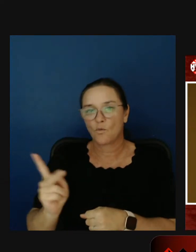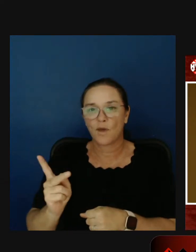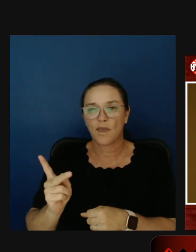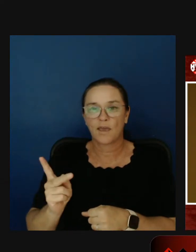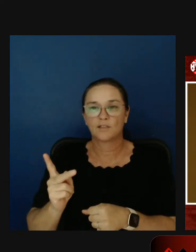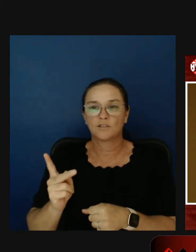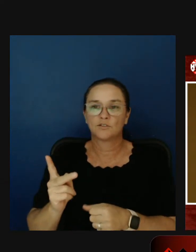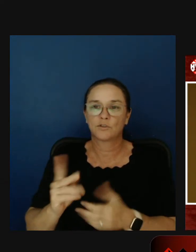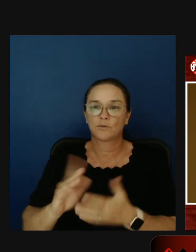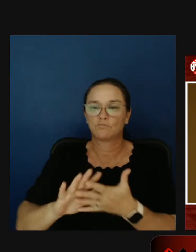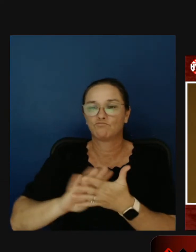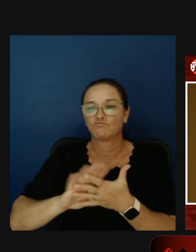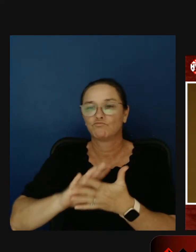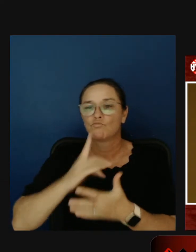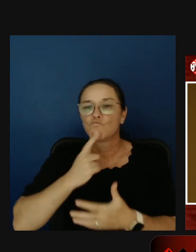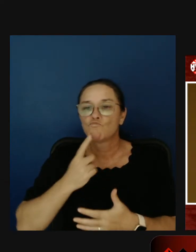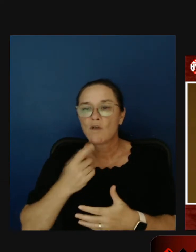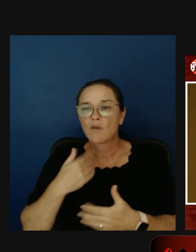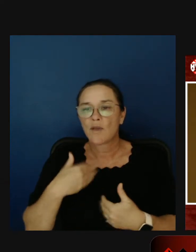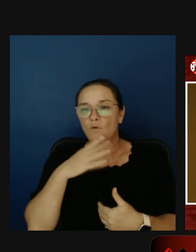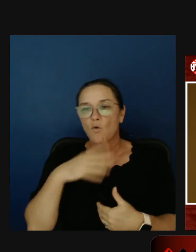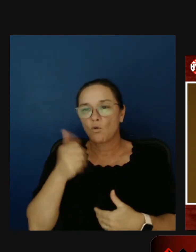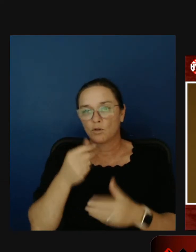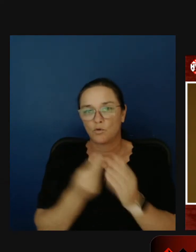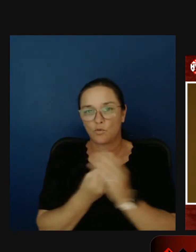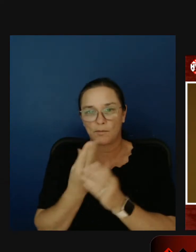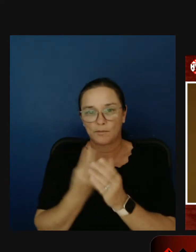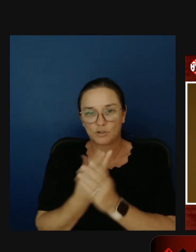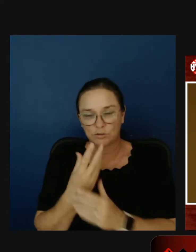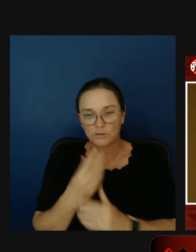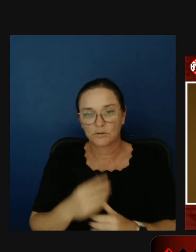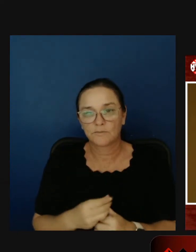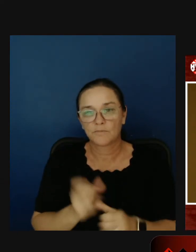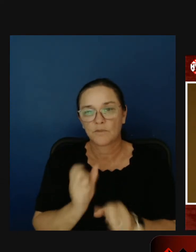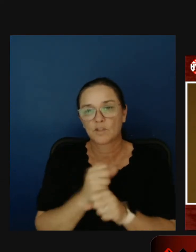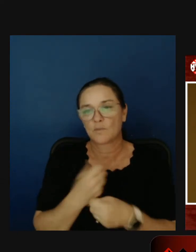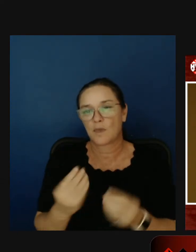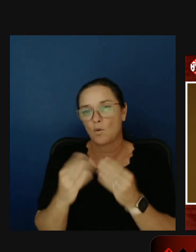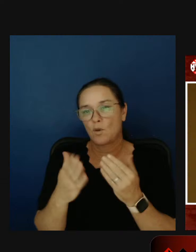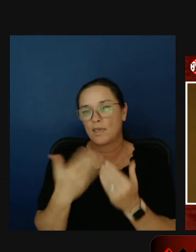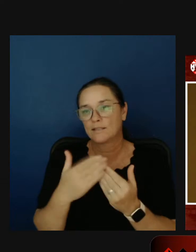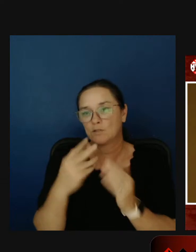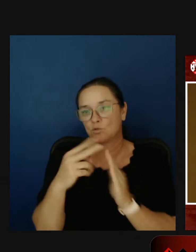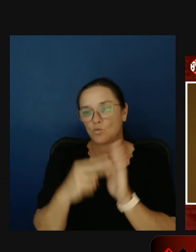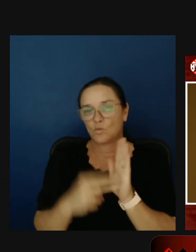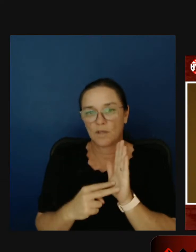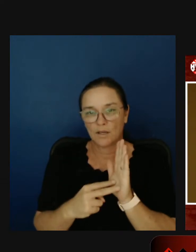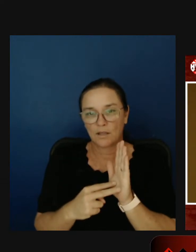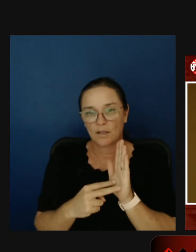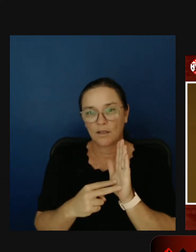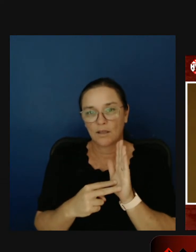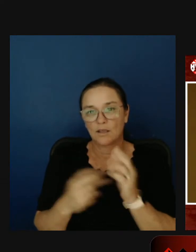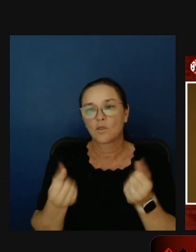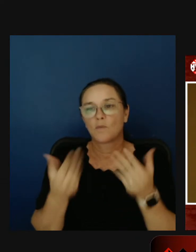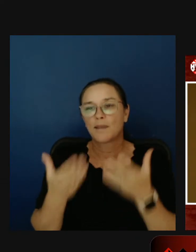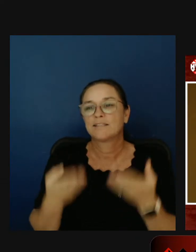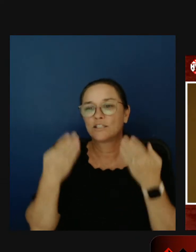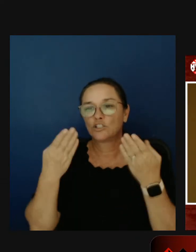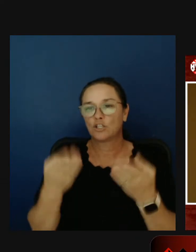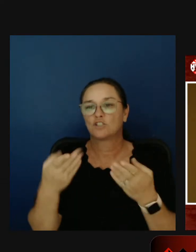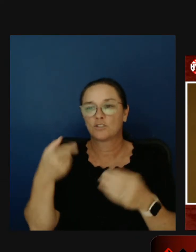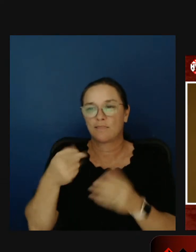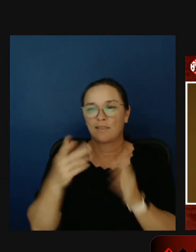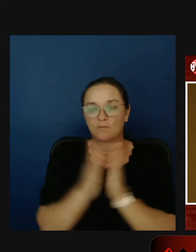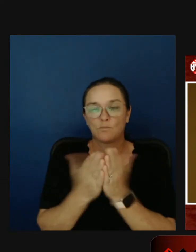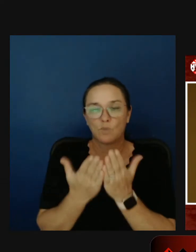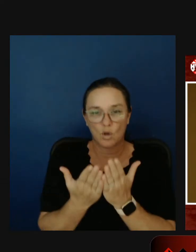some older eruptions, particularly in this region, just to make it easier to read. So there's a lot of suggestions in this book that